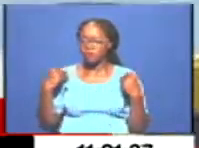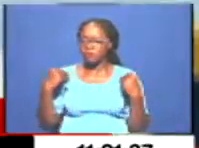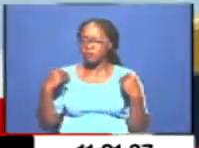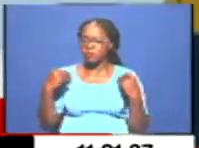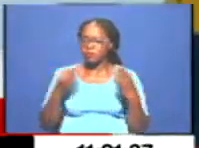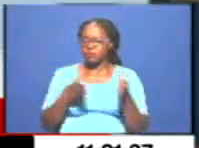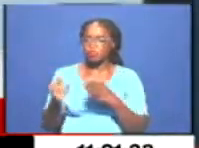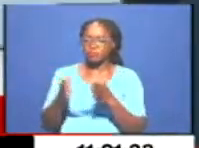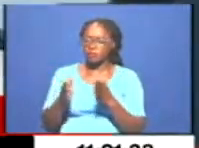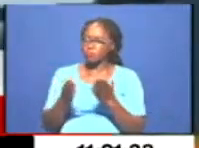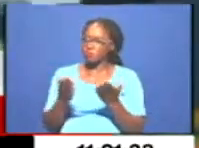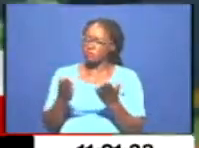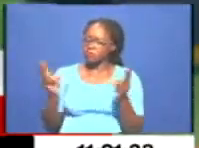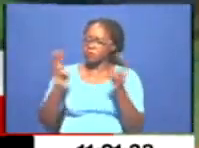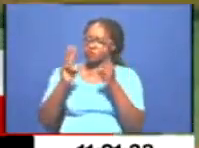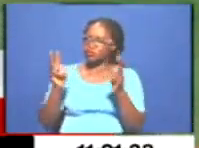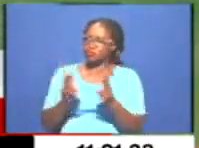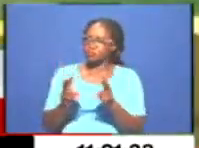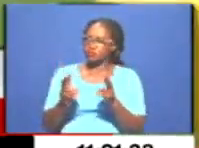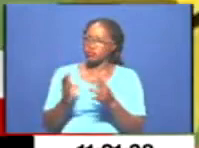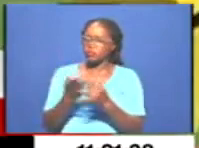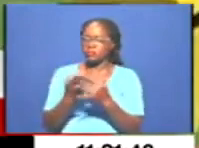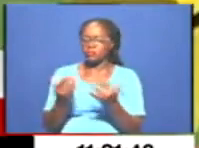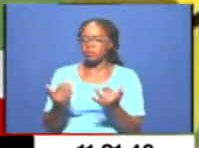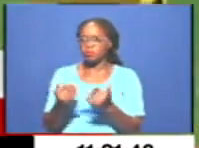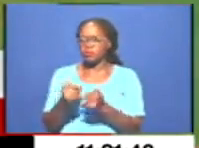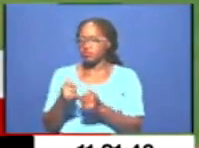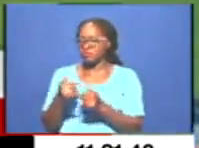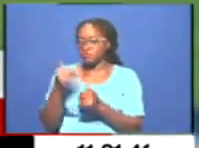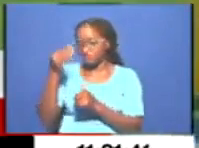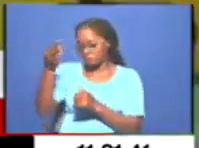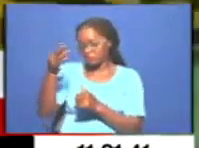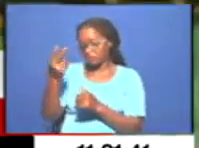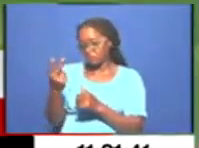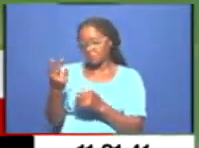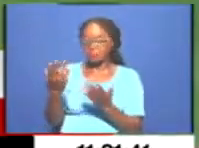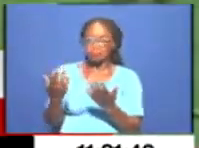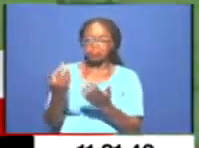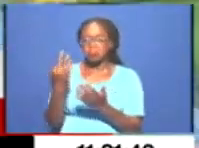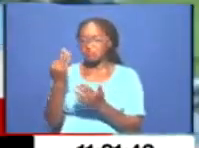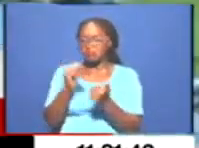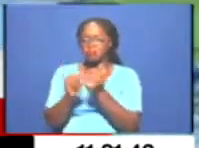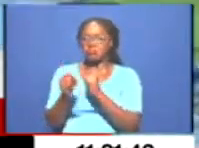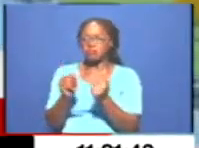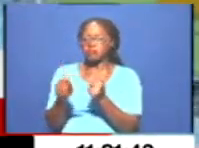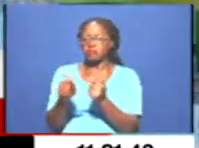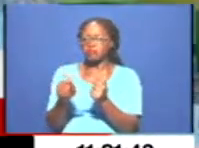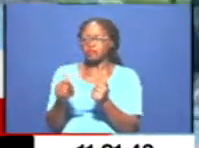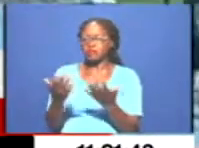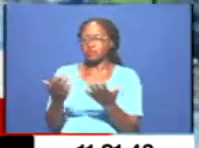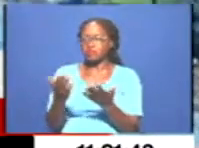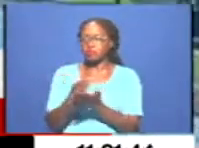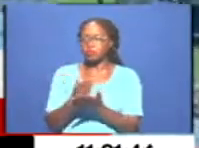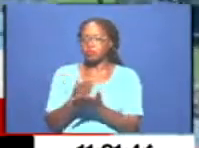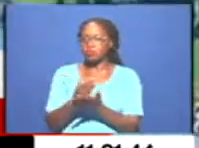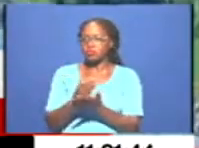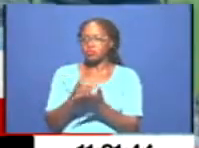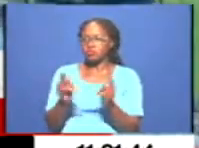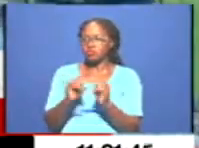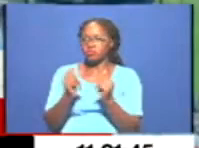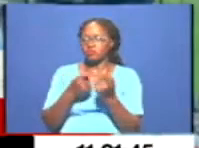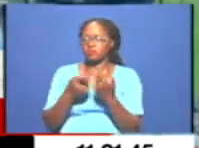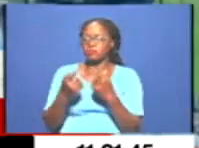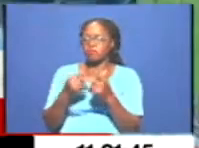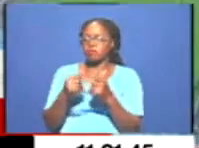opportunities international between now and then. If they can go to two or three competitions or some teams come and compete with